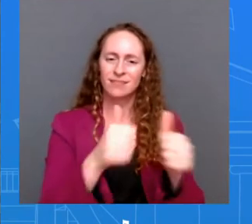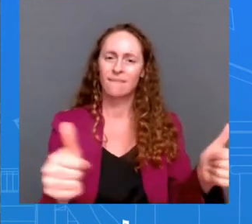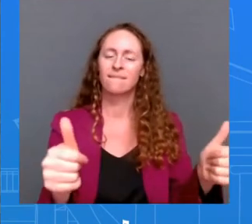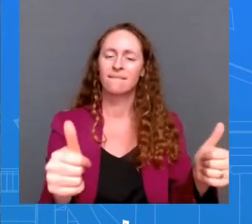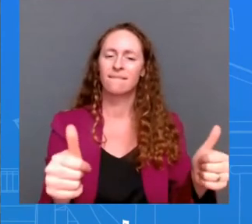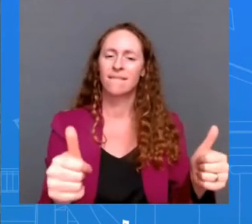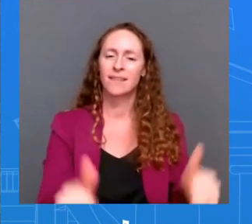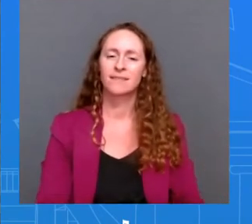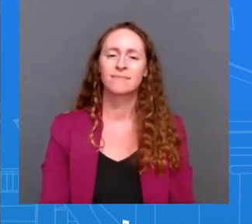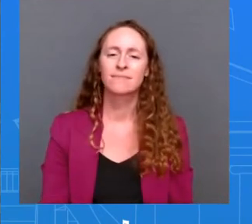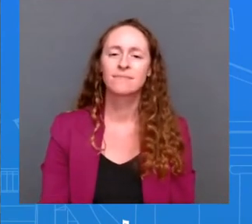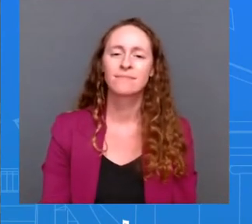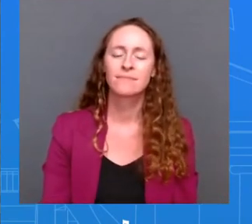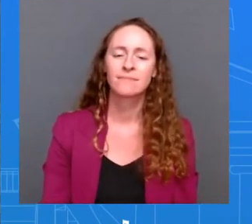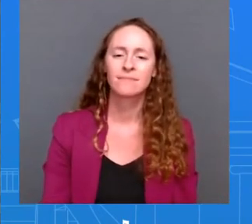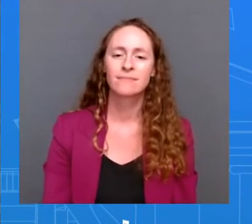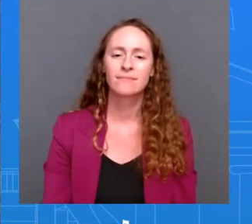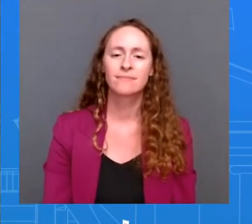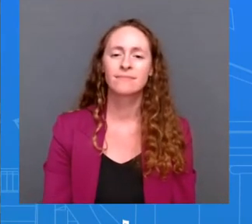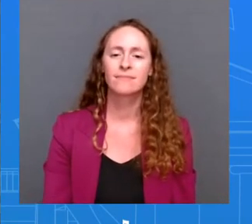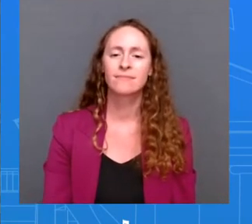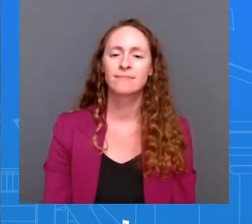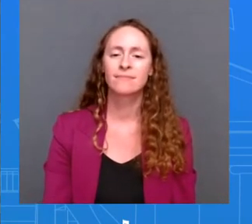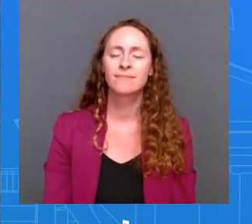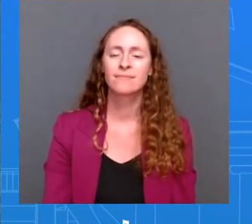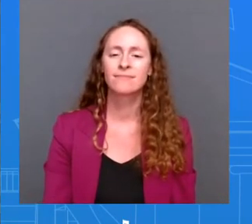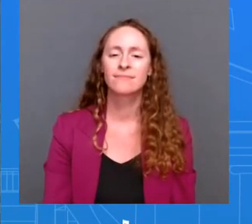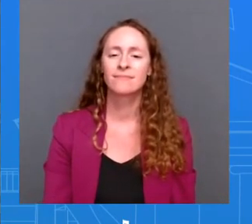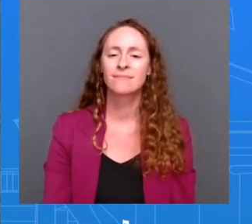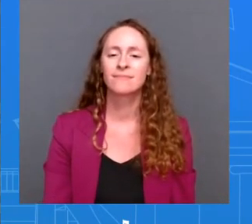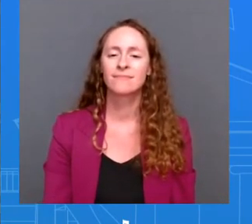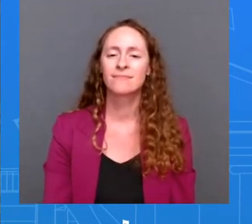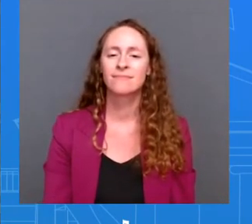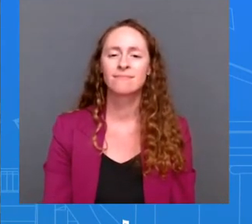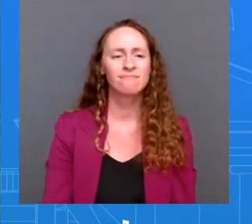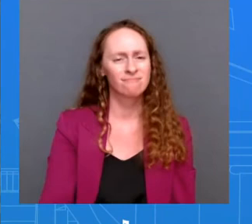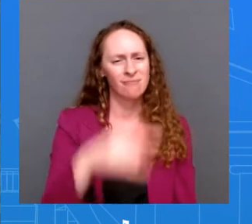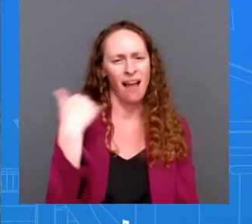forth and they're trying to move forward. We support this. We support the work